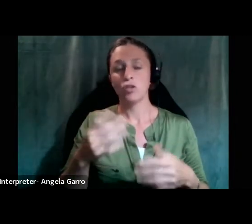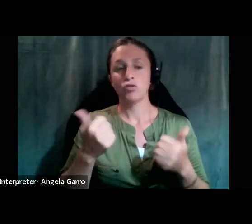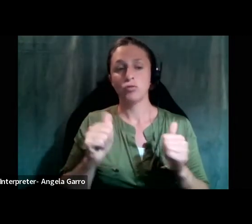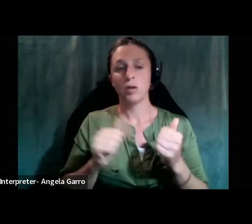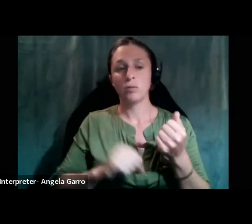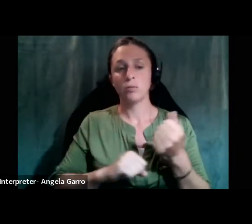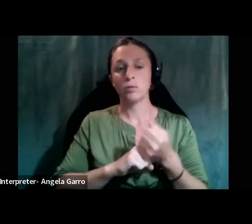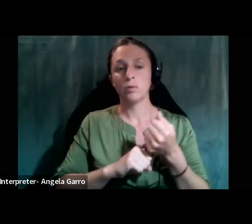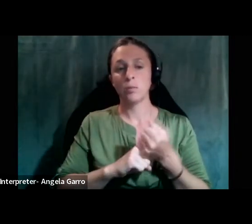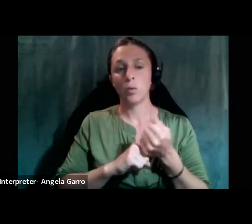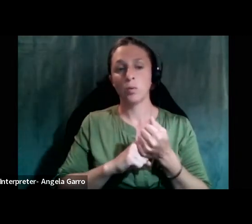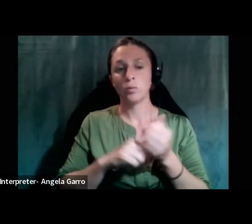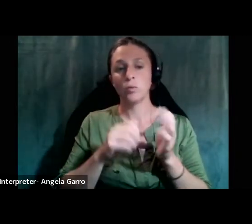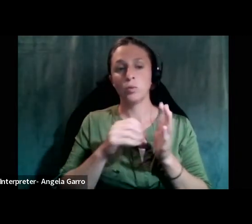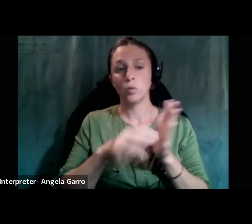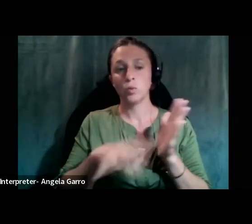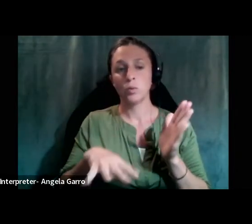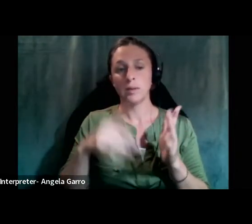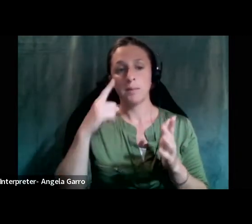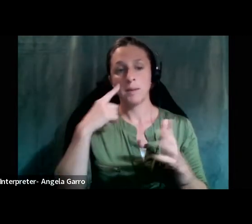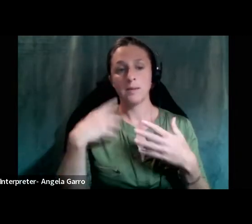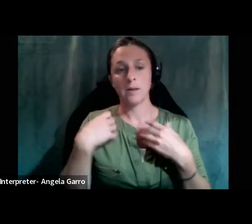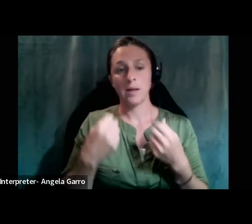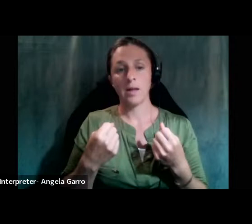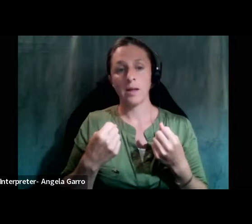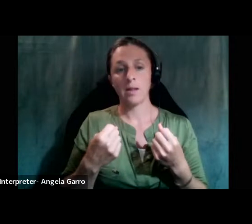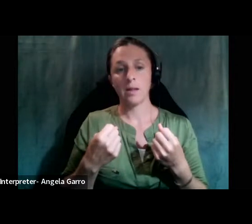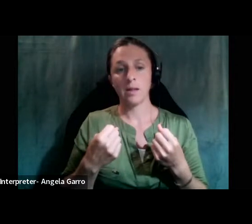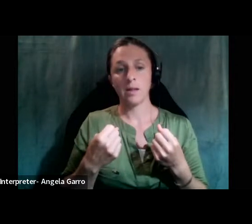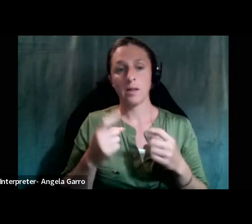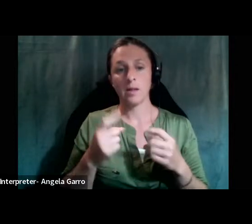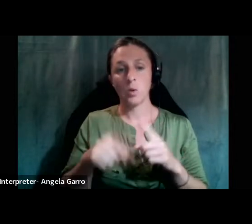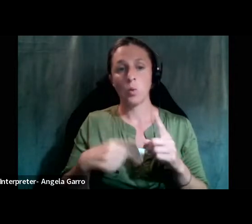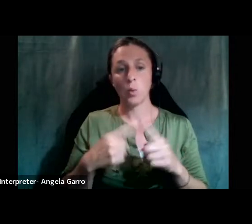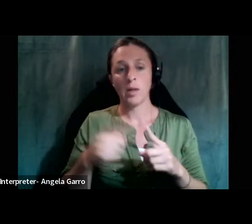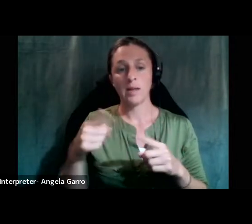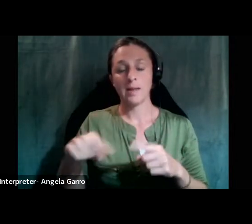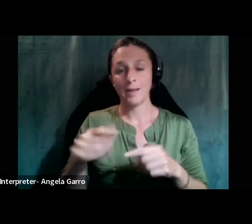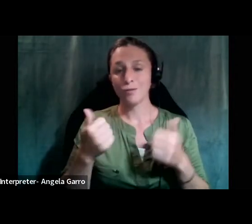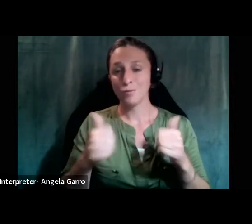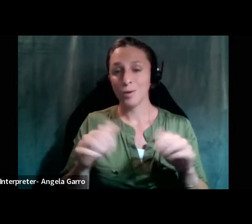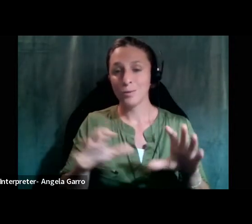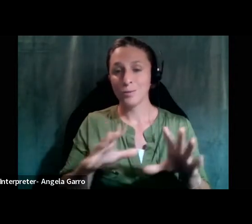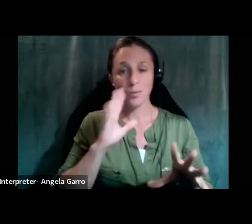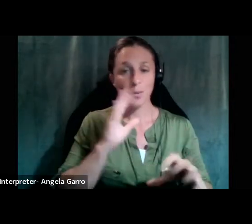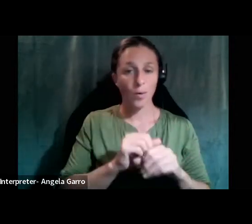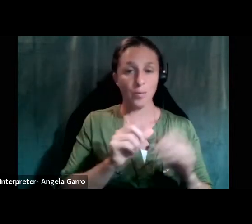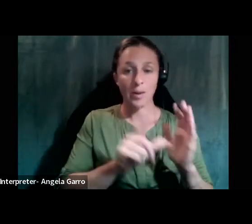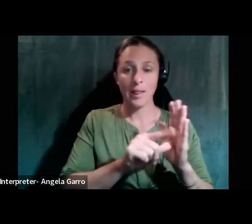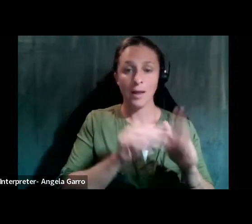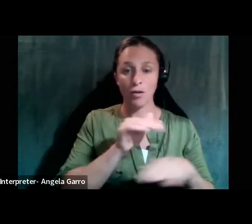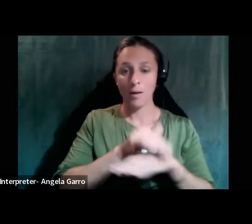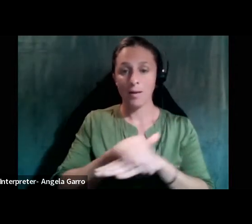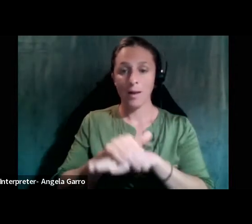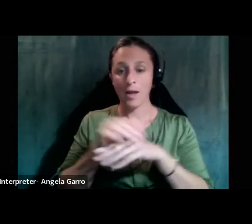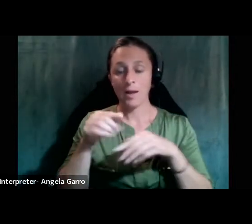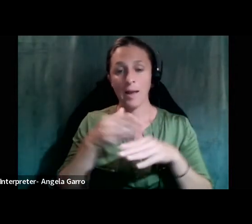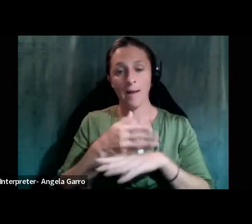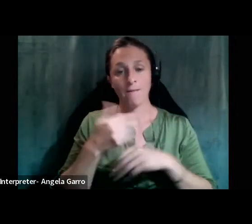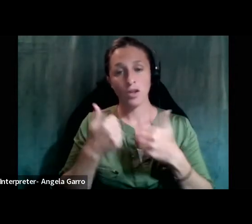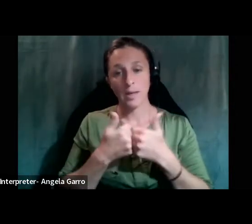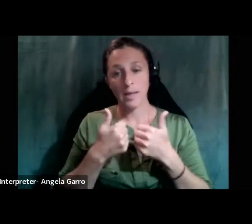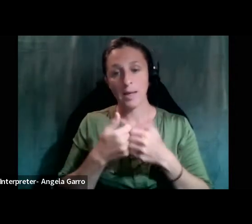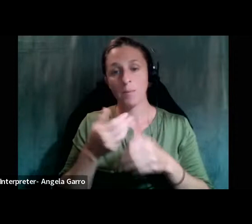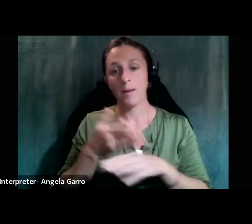support student mental health when they're trying to tackle their homework later on at night after games or